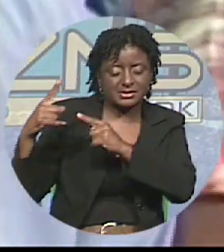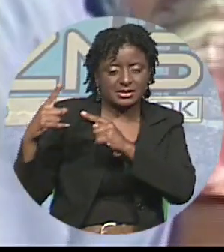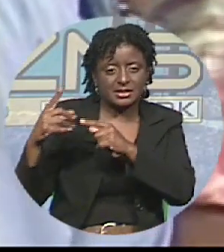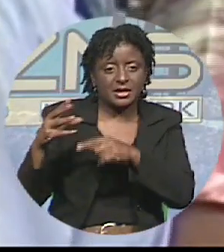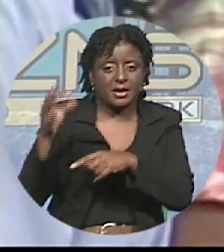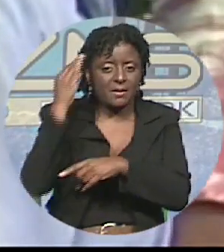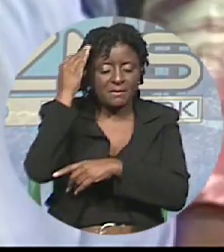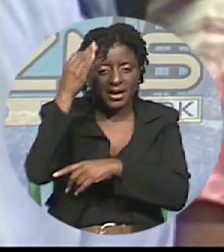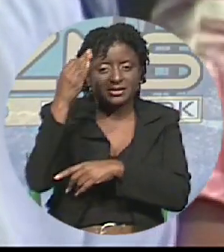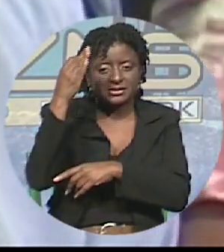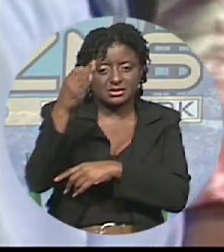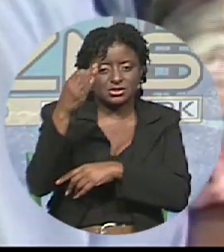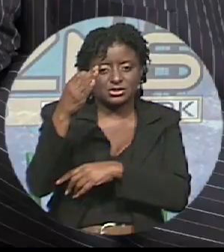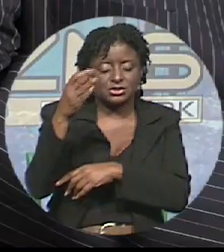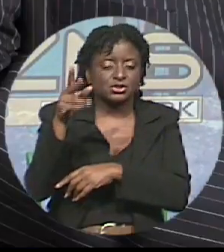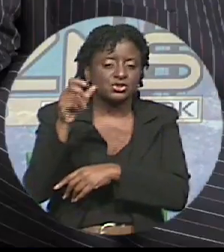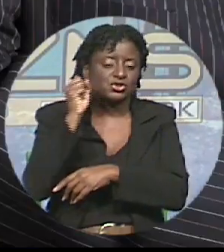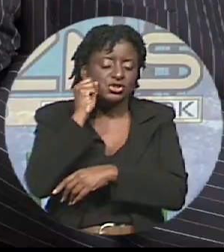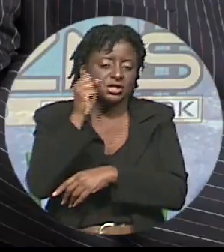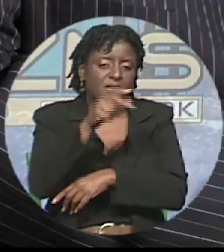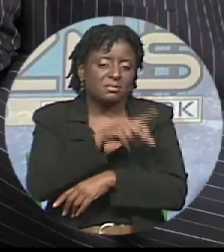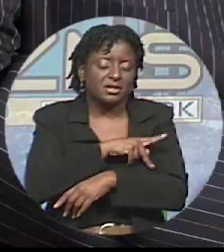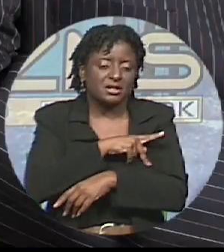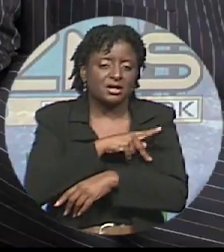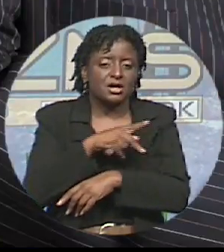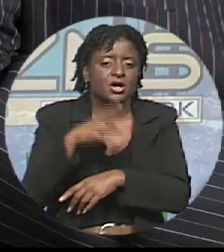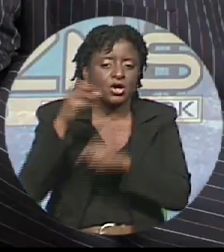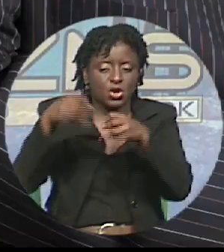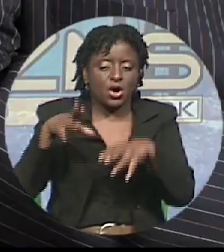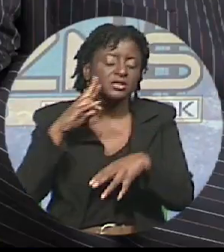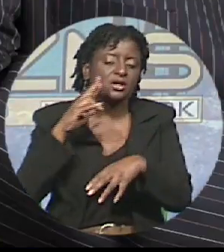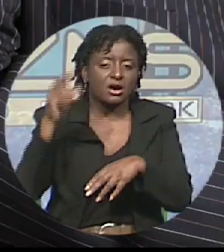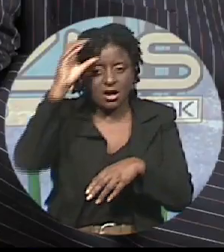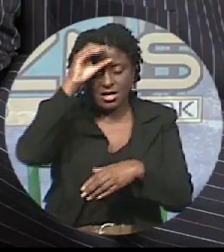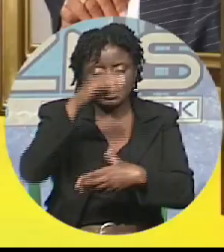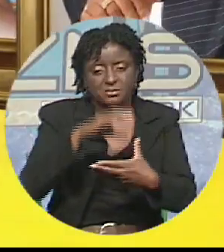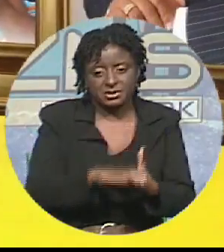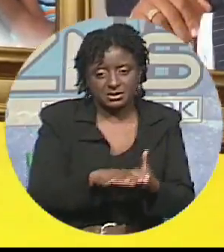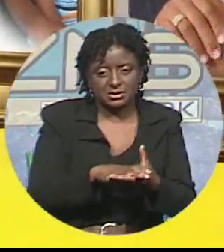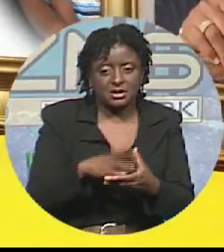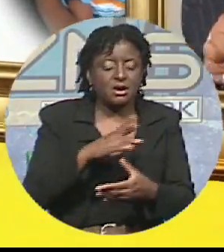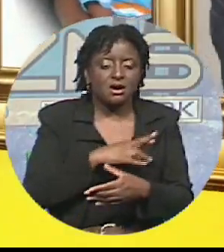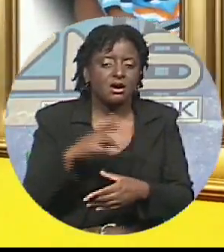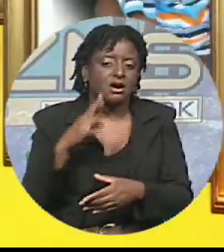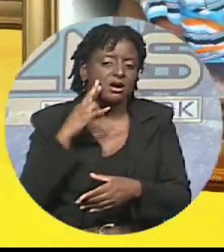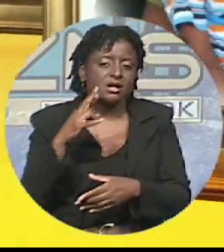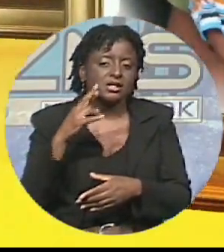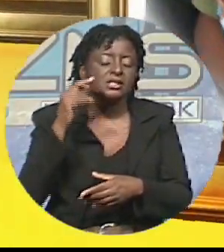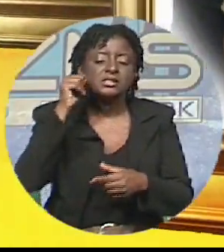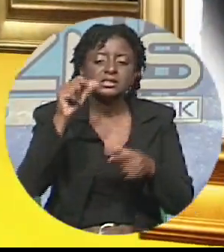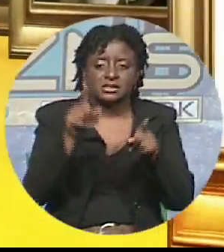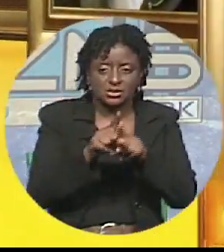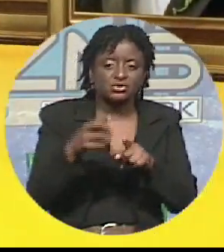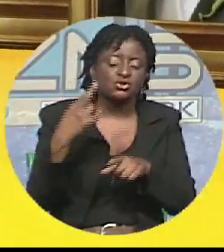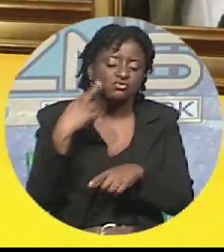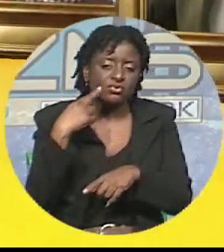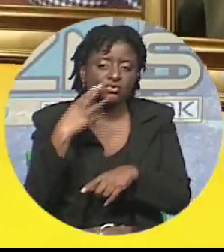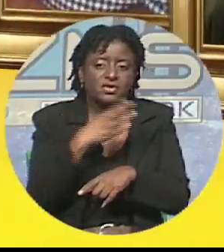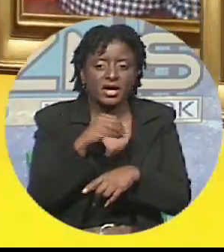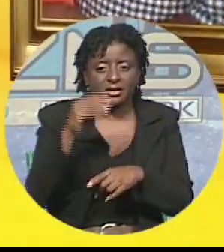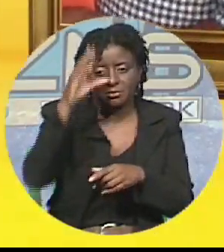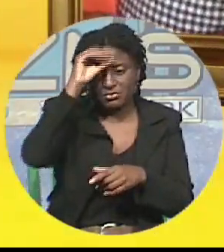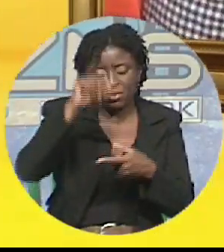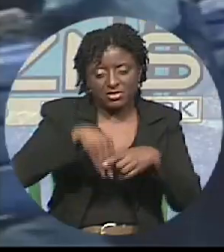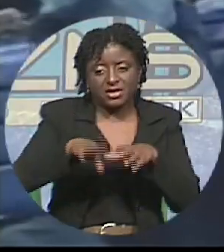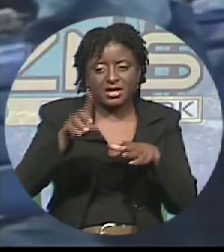lost her husband, Dr. Richard Pinder, her sister Ruth, and brother-in-law, Dr. Myles Munroe, in last Sunday's plane crash over in Grand